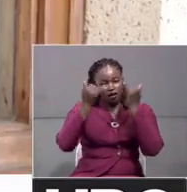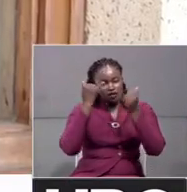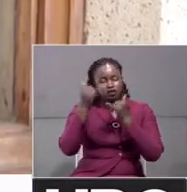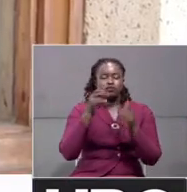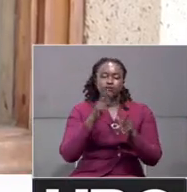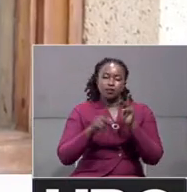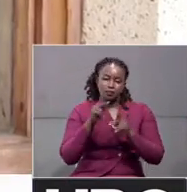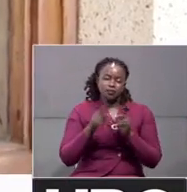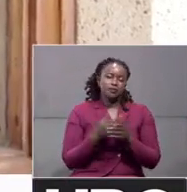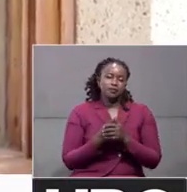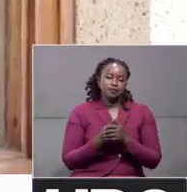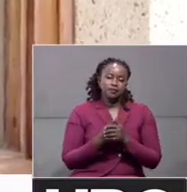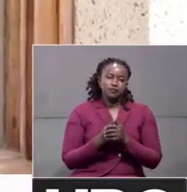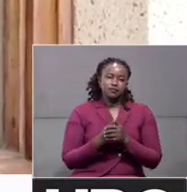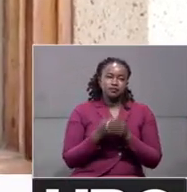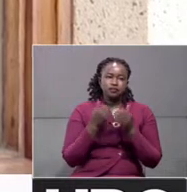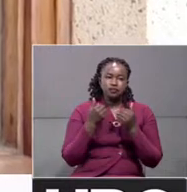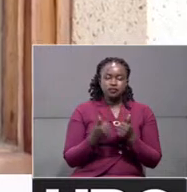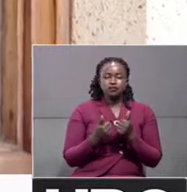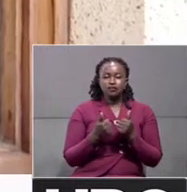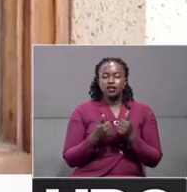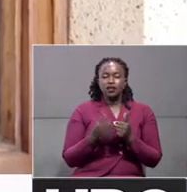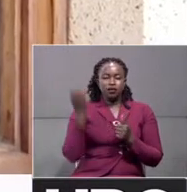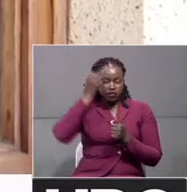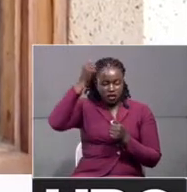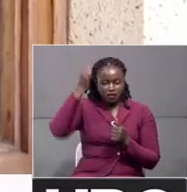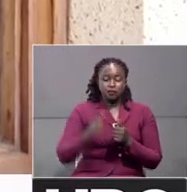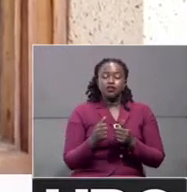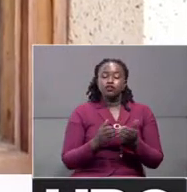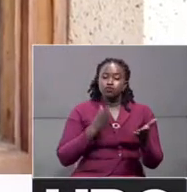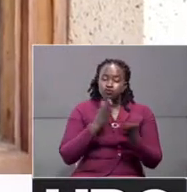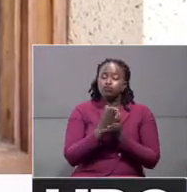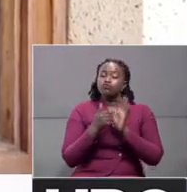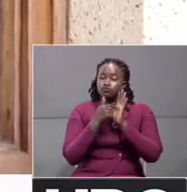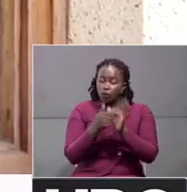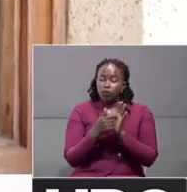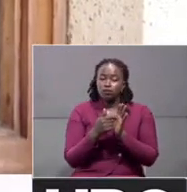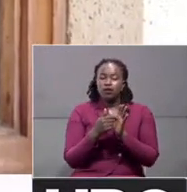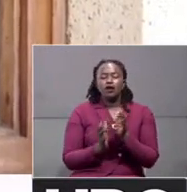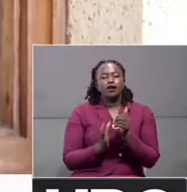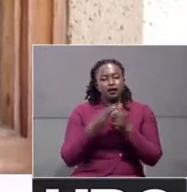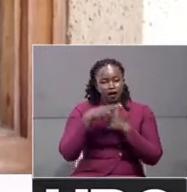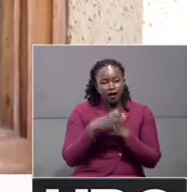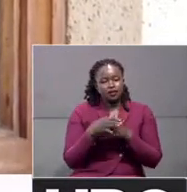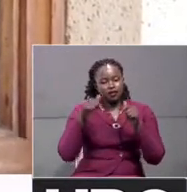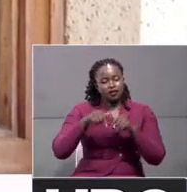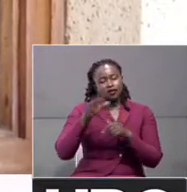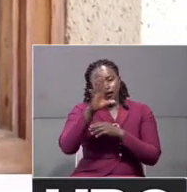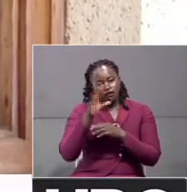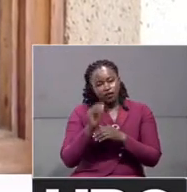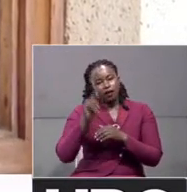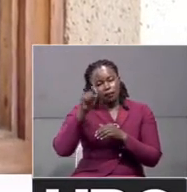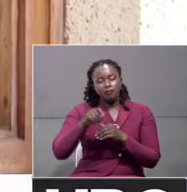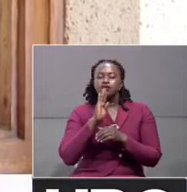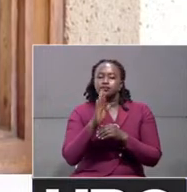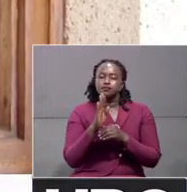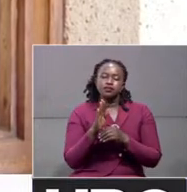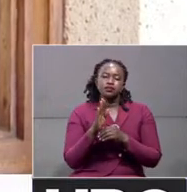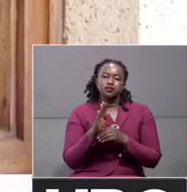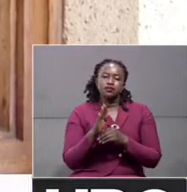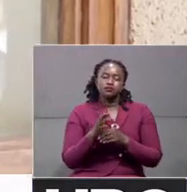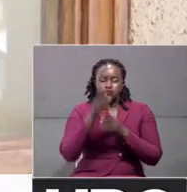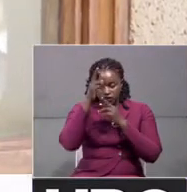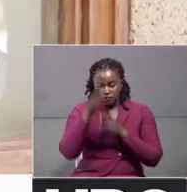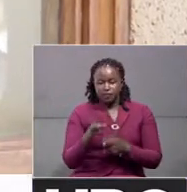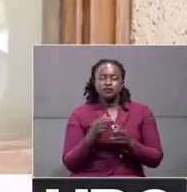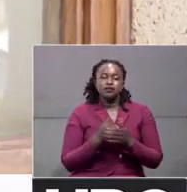people. And the court's judgment is a true demonstration that cultures of Africa must be